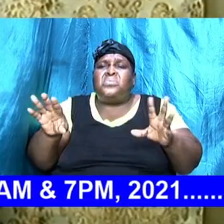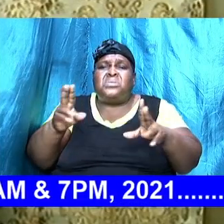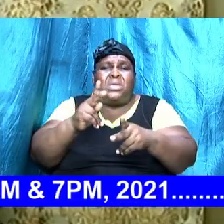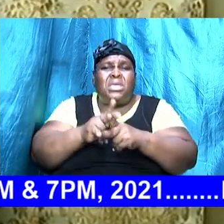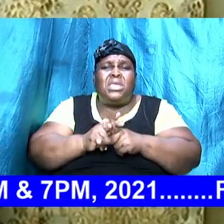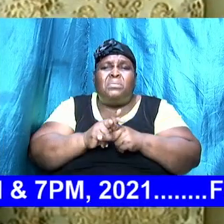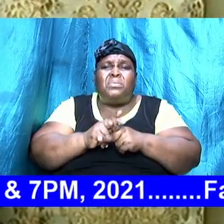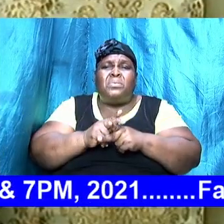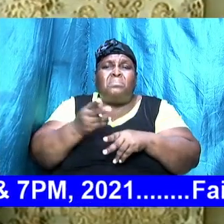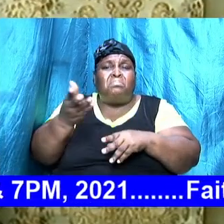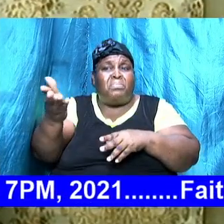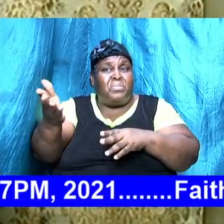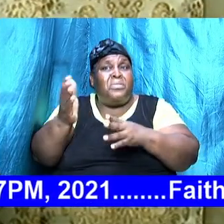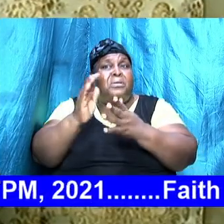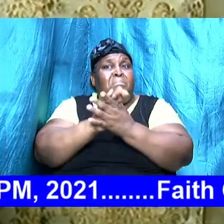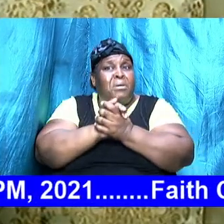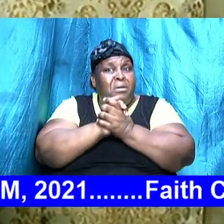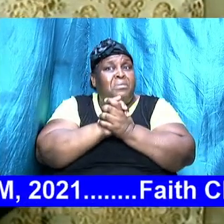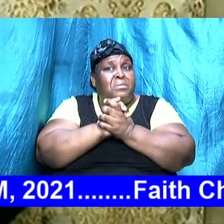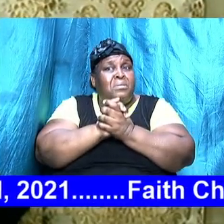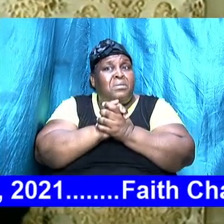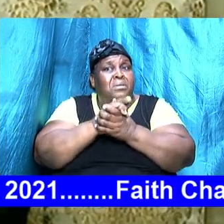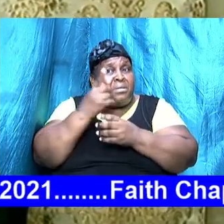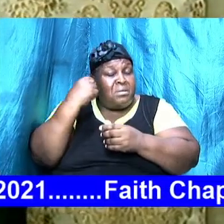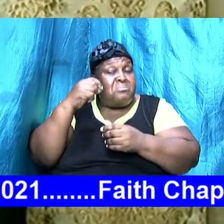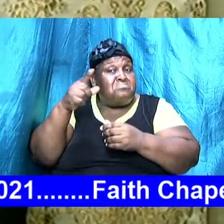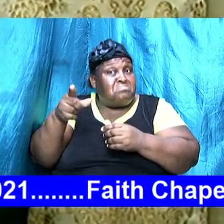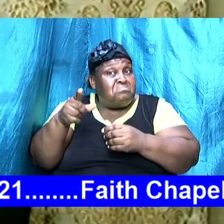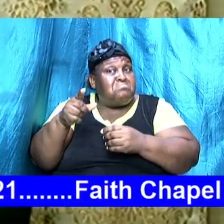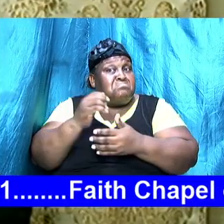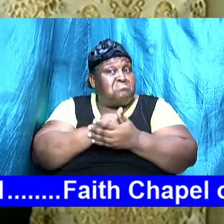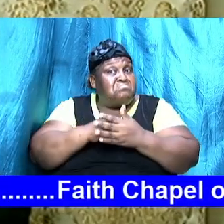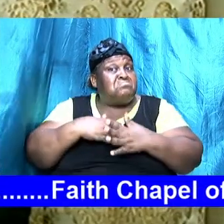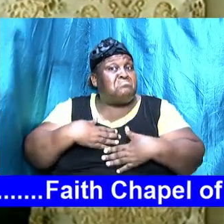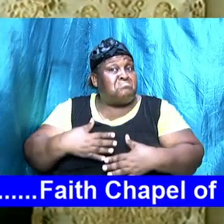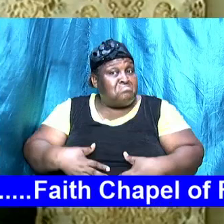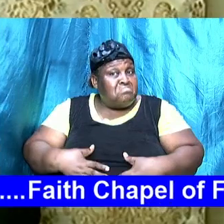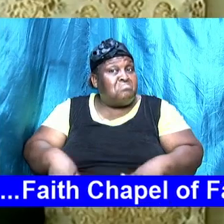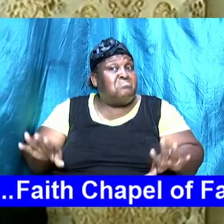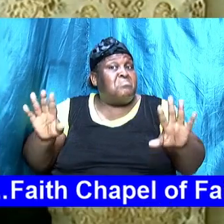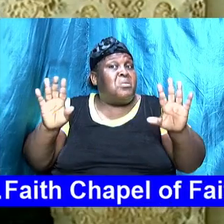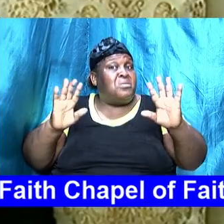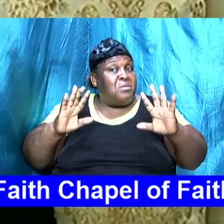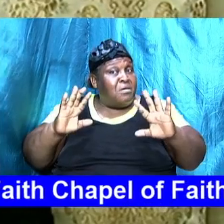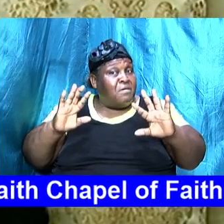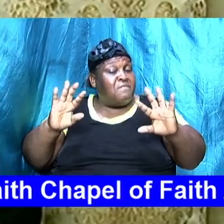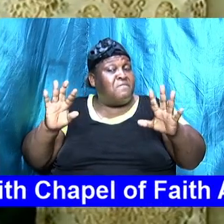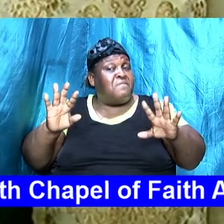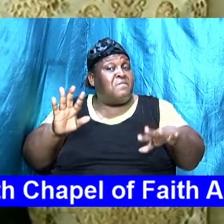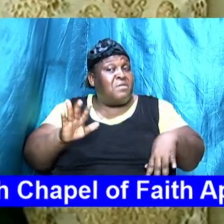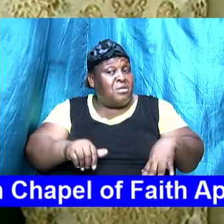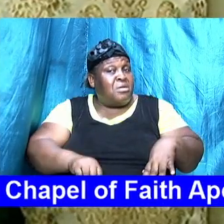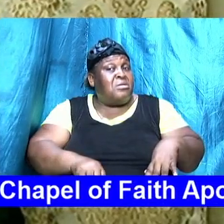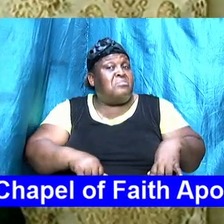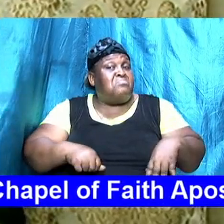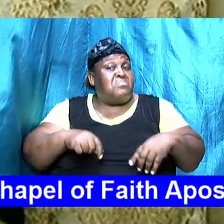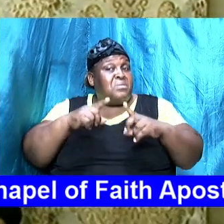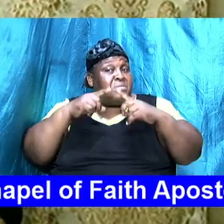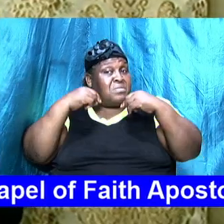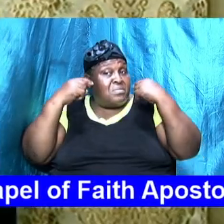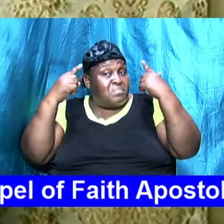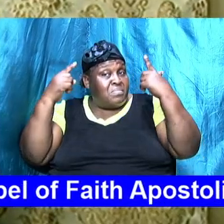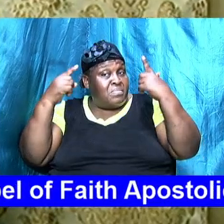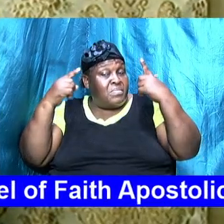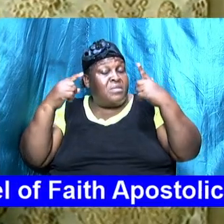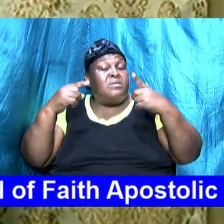you want the advice because he's somebody of stature. Follow the word, brothers and sisters. Follow